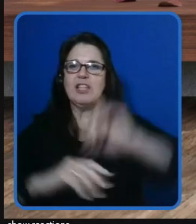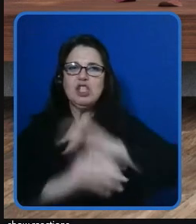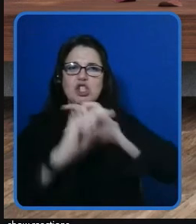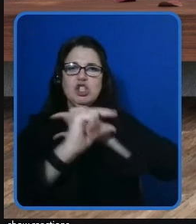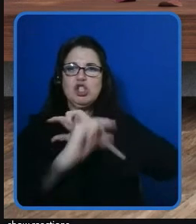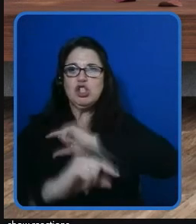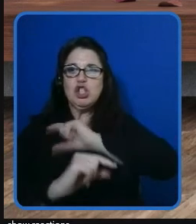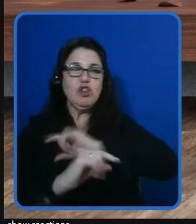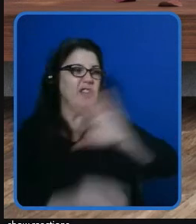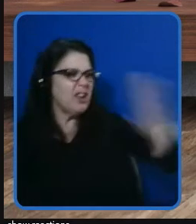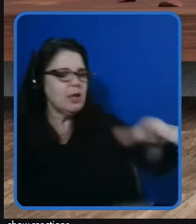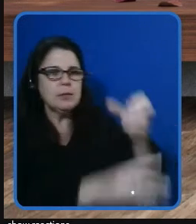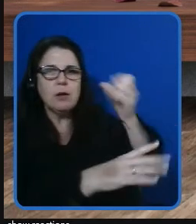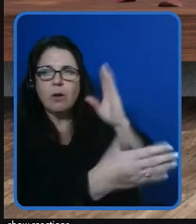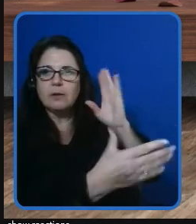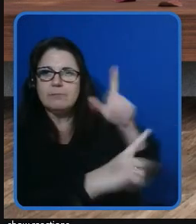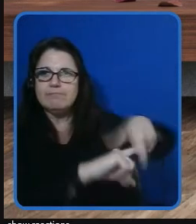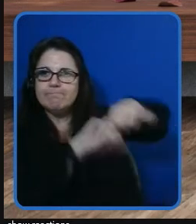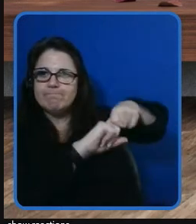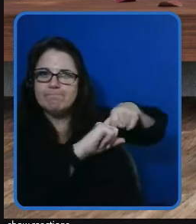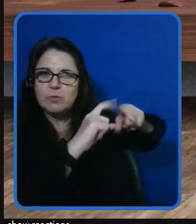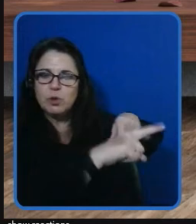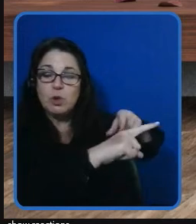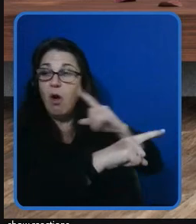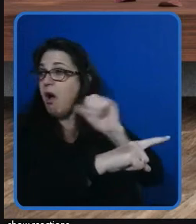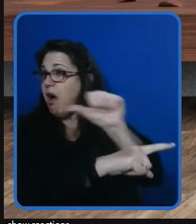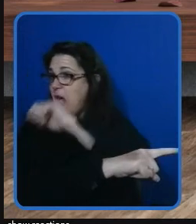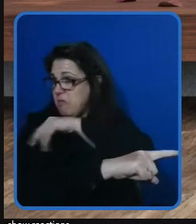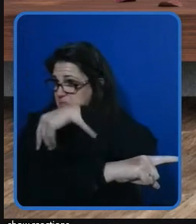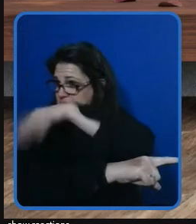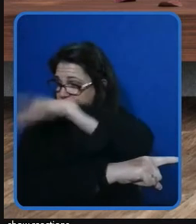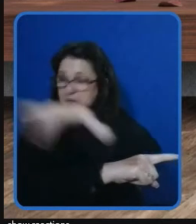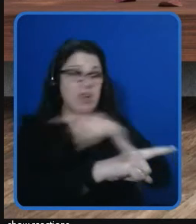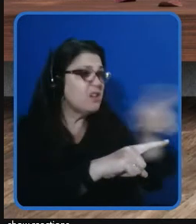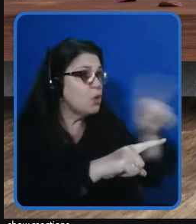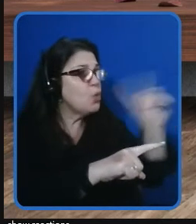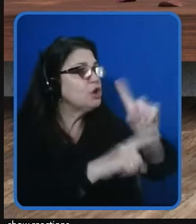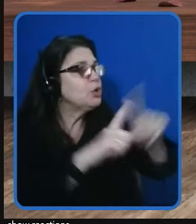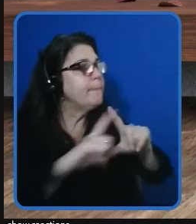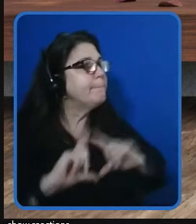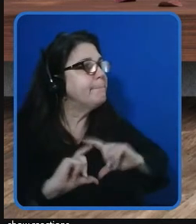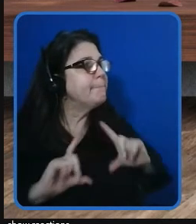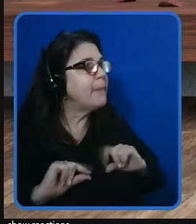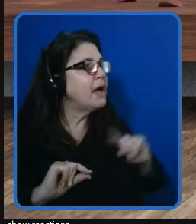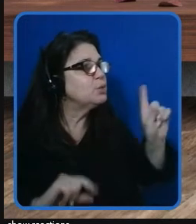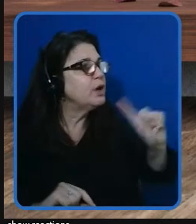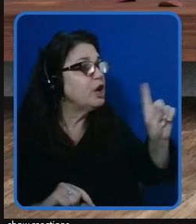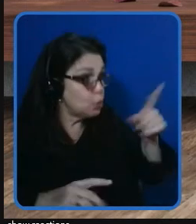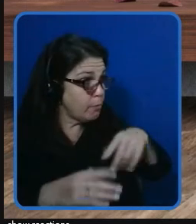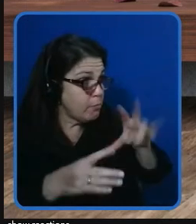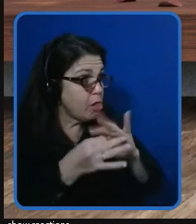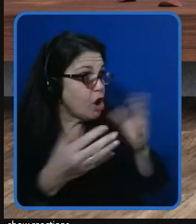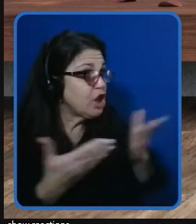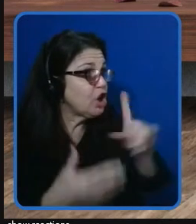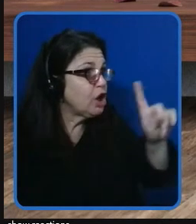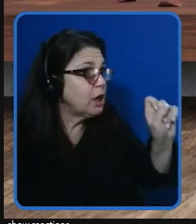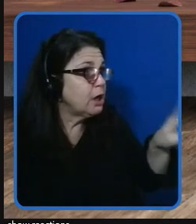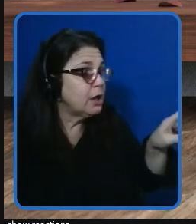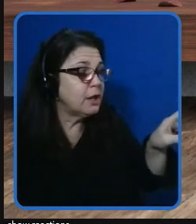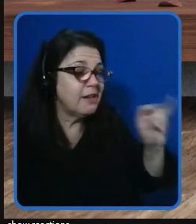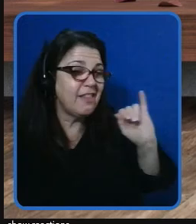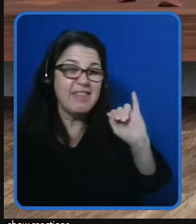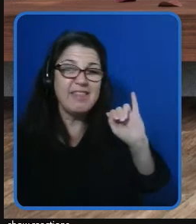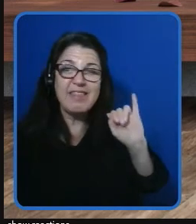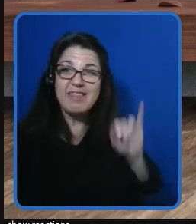lets everybody else in, but stops you and says, "Where's your badge? Do you belong here?" That simple act could